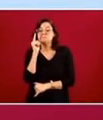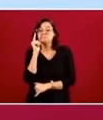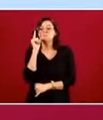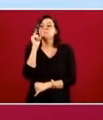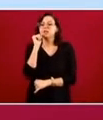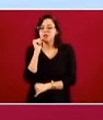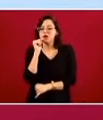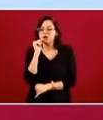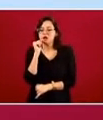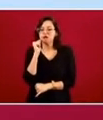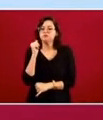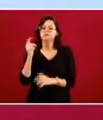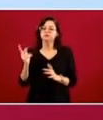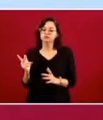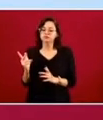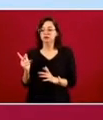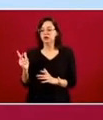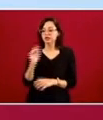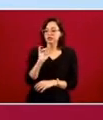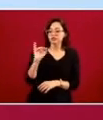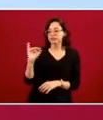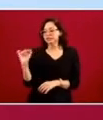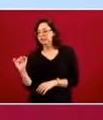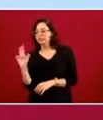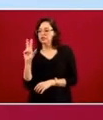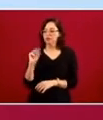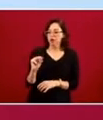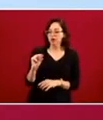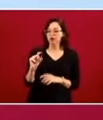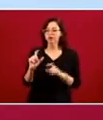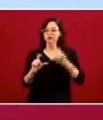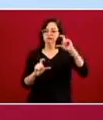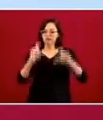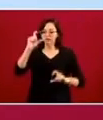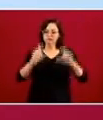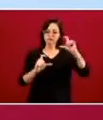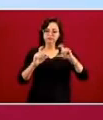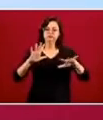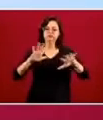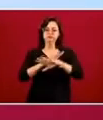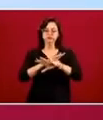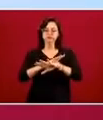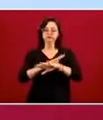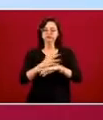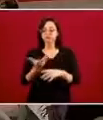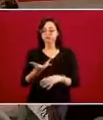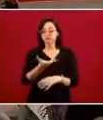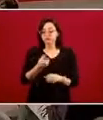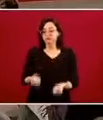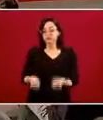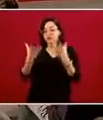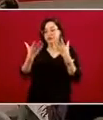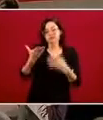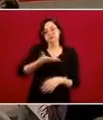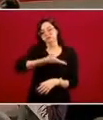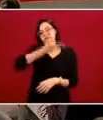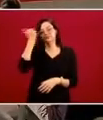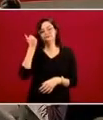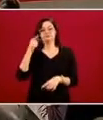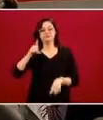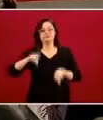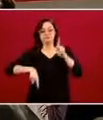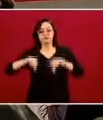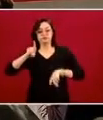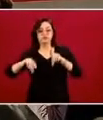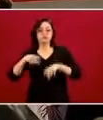5,827 cases that are currently being studied, and we don't have a result, but all of these tomorrow will appear either on the